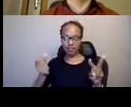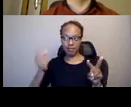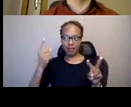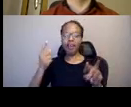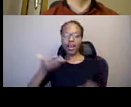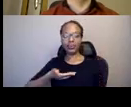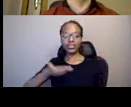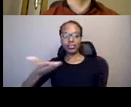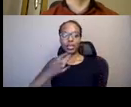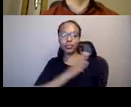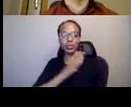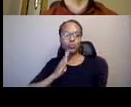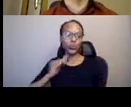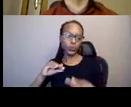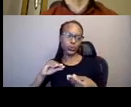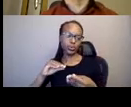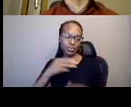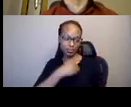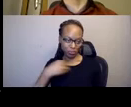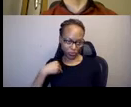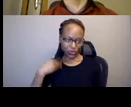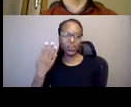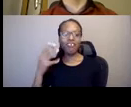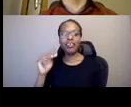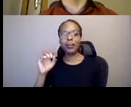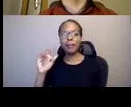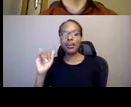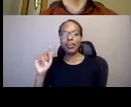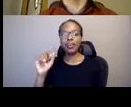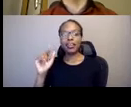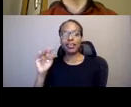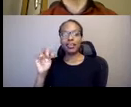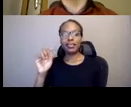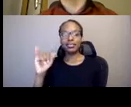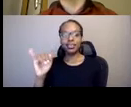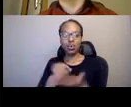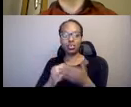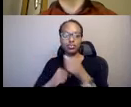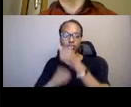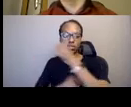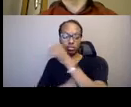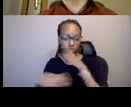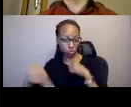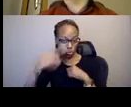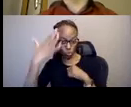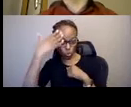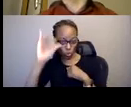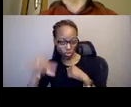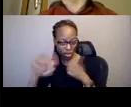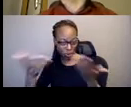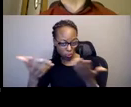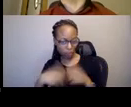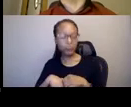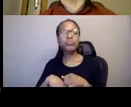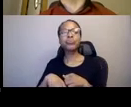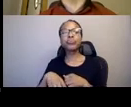Arts Foundation. And just a little digression to let you know what is Mid-Atlantic Arts Foundation. For those of you who do not know, the National Endowment